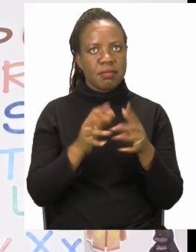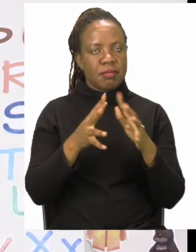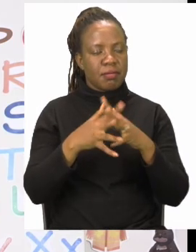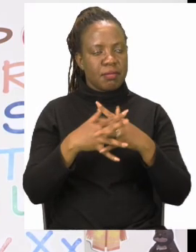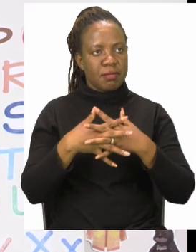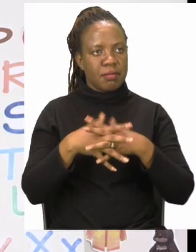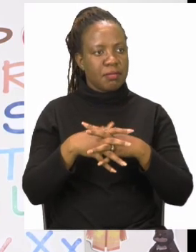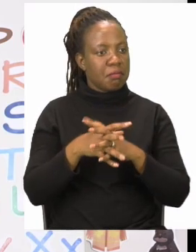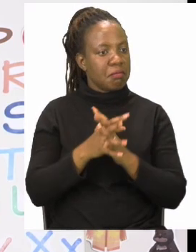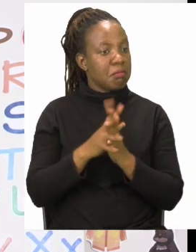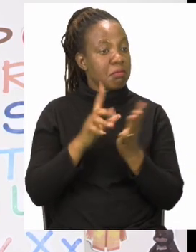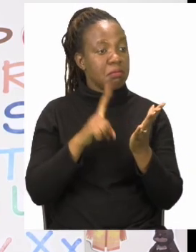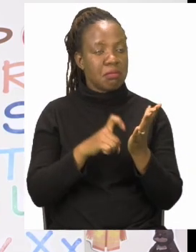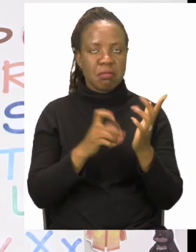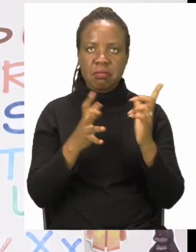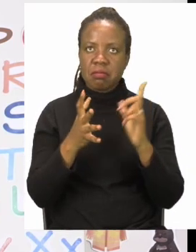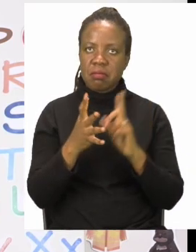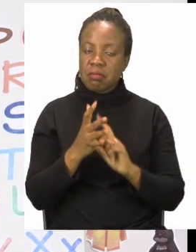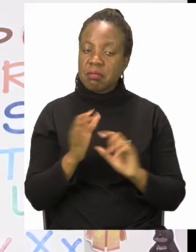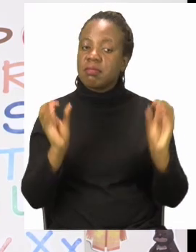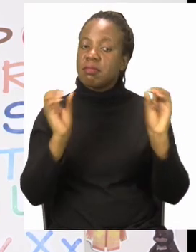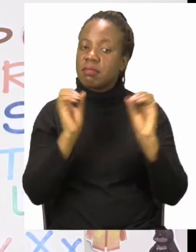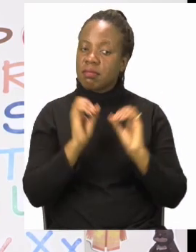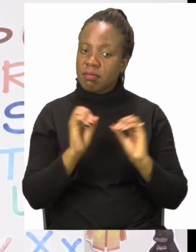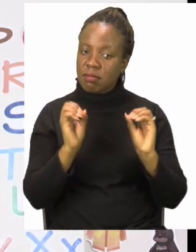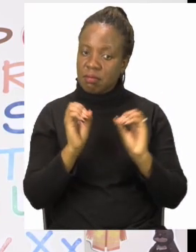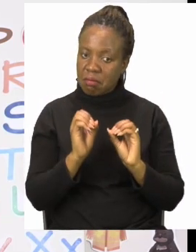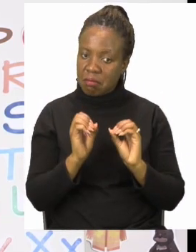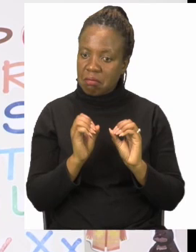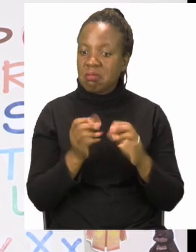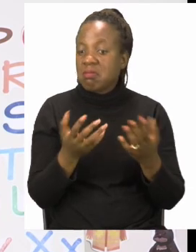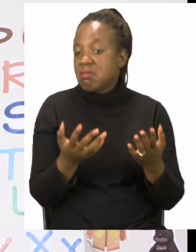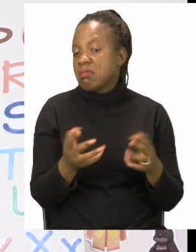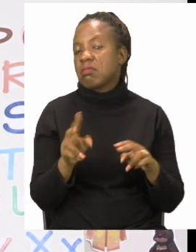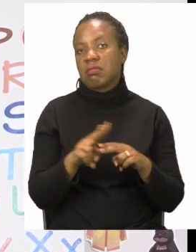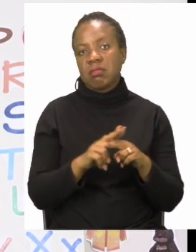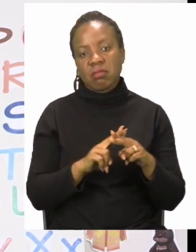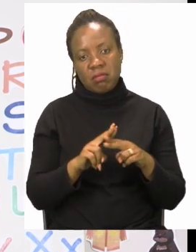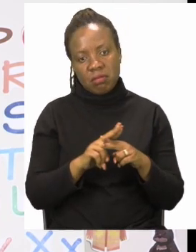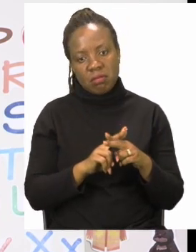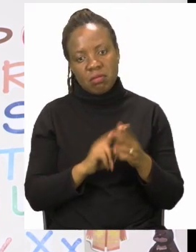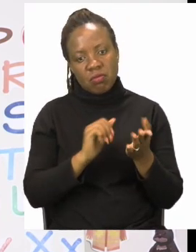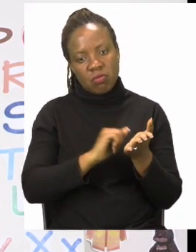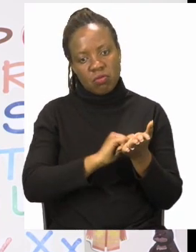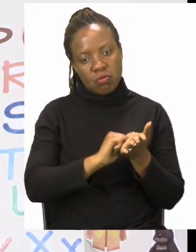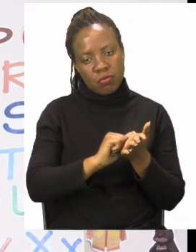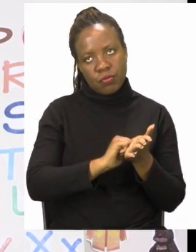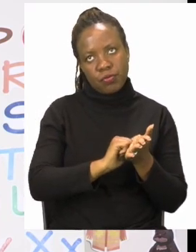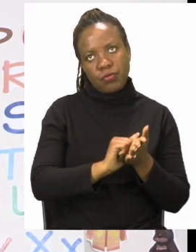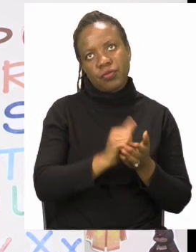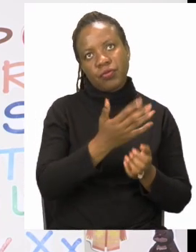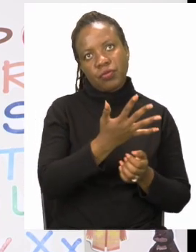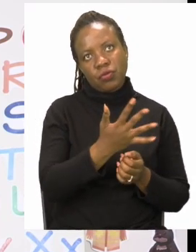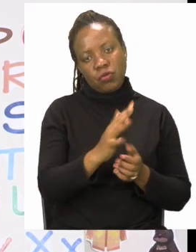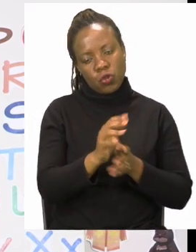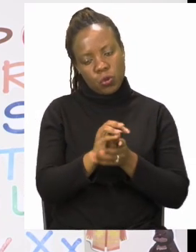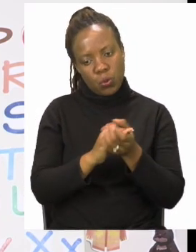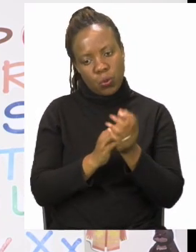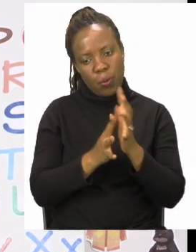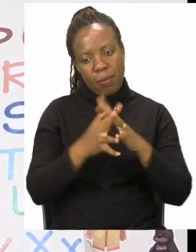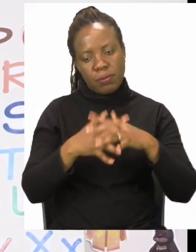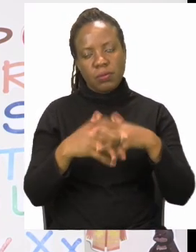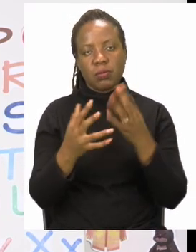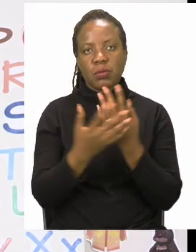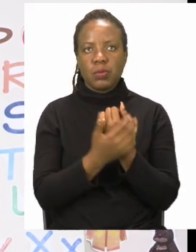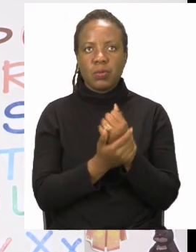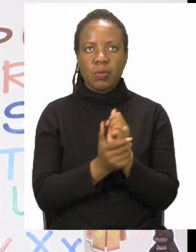have sanitizer, you can always use soap and water. Now let's see what